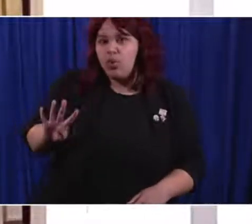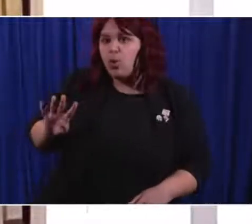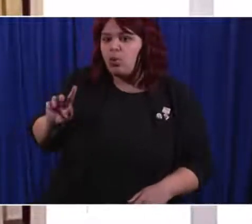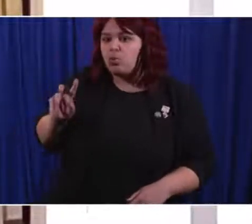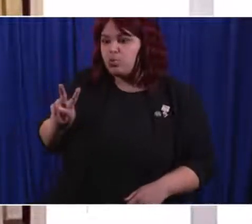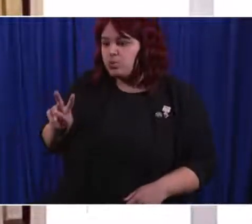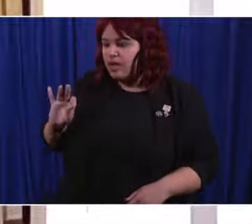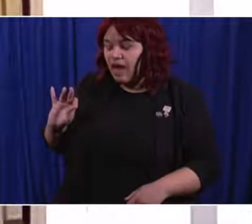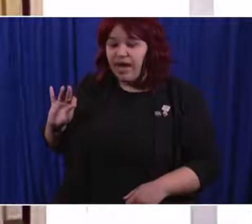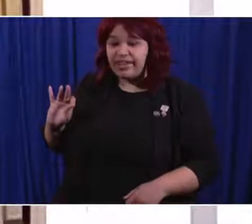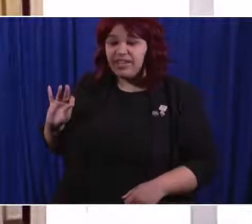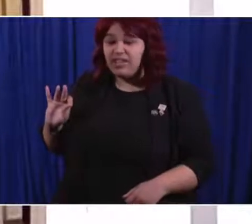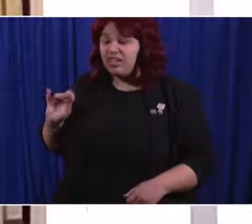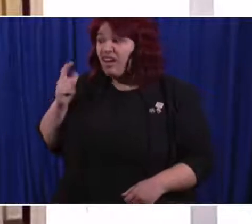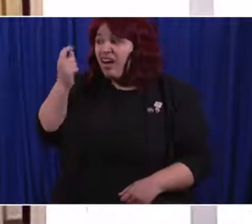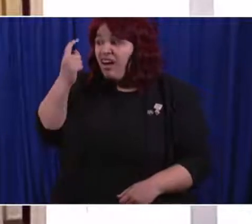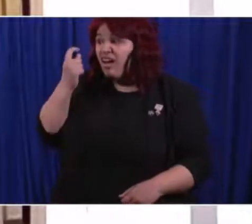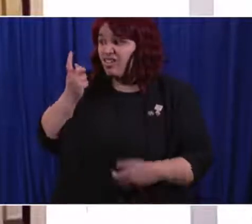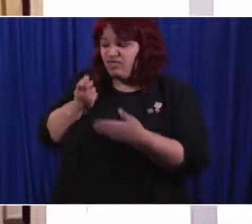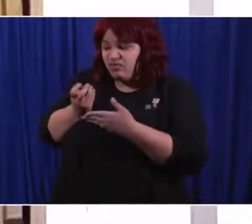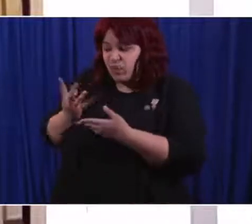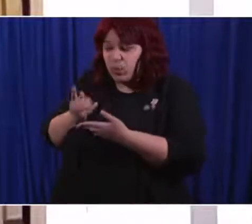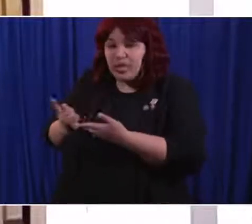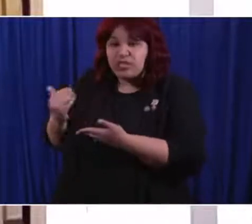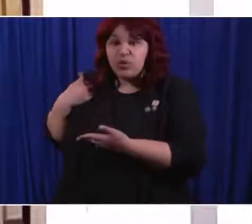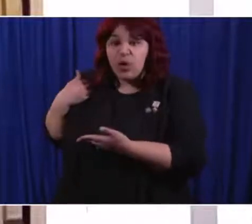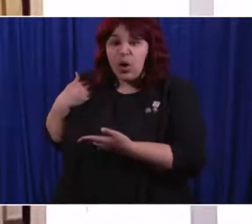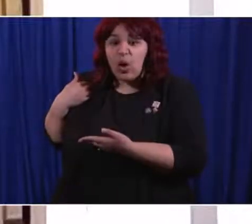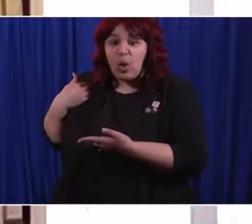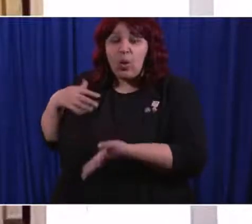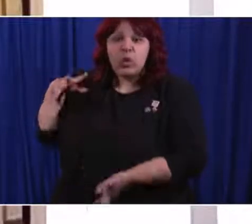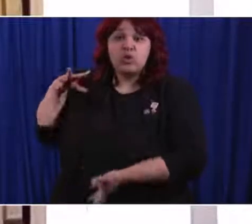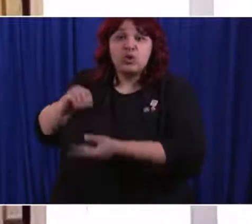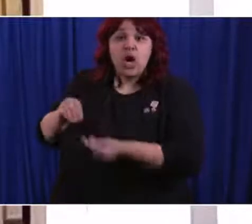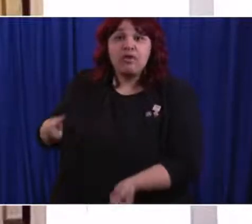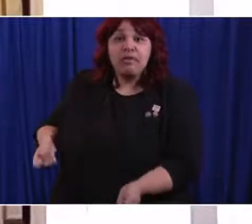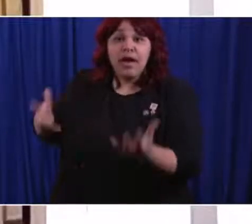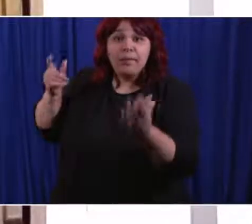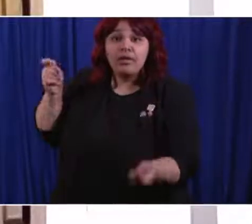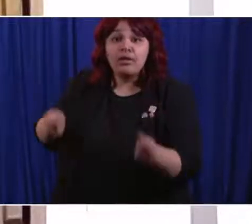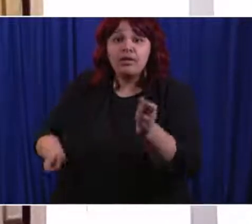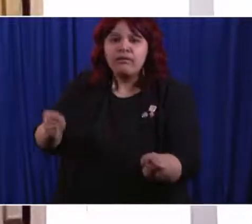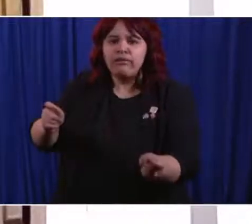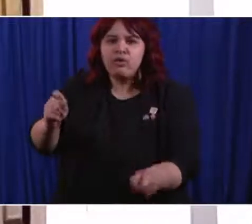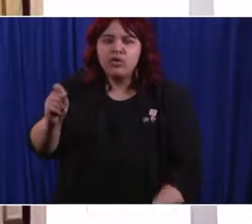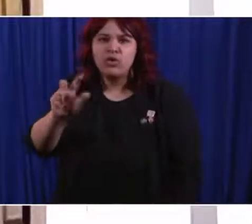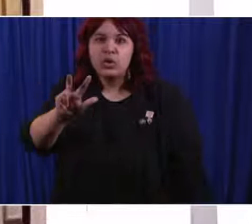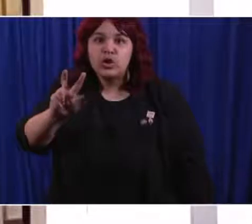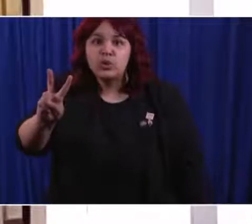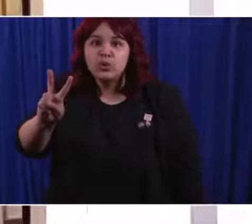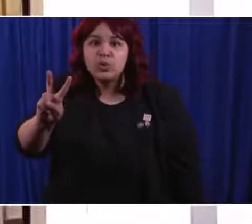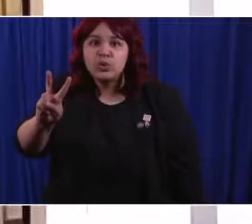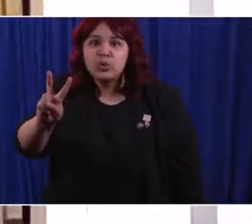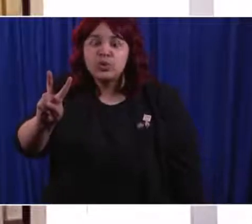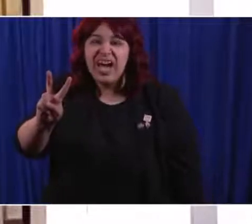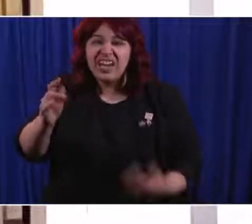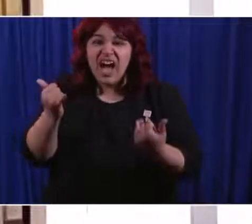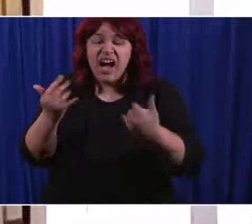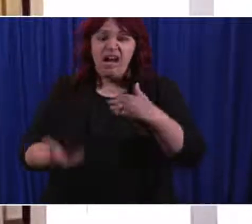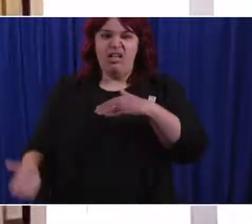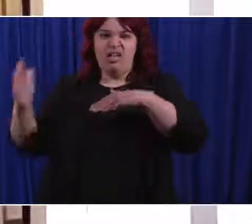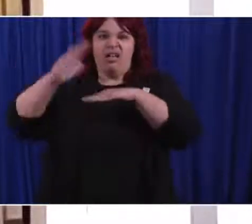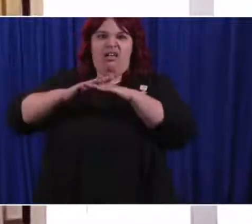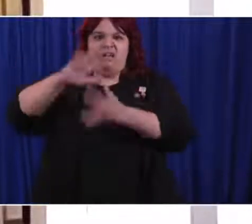weeks ago. So this is not the time for us to throw caution to the wind. We are in the final stretch